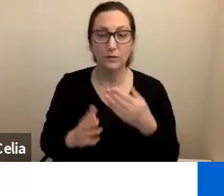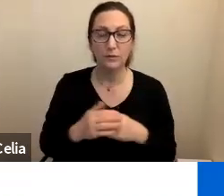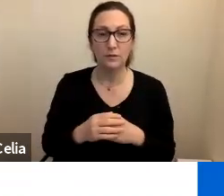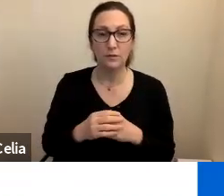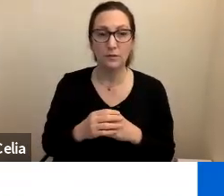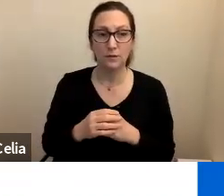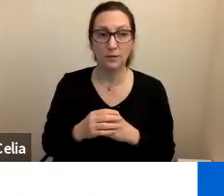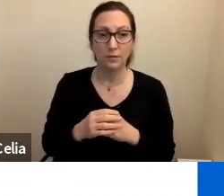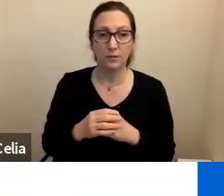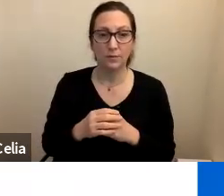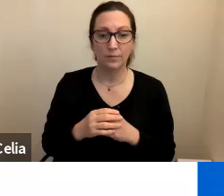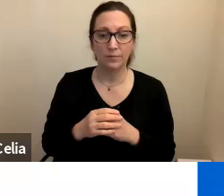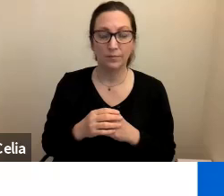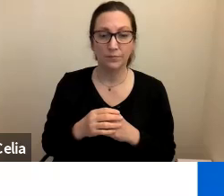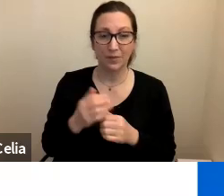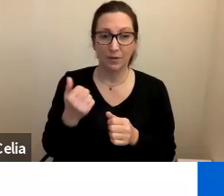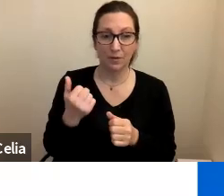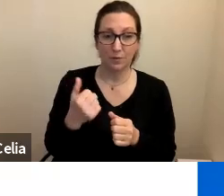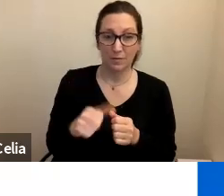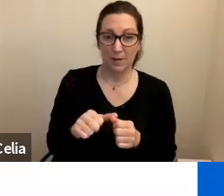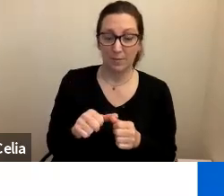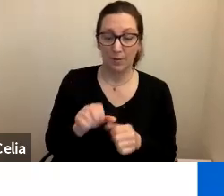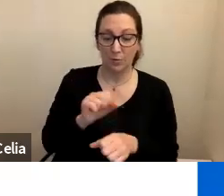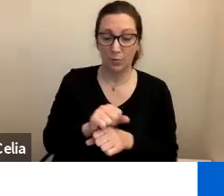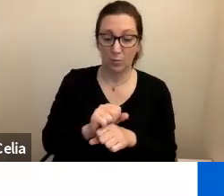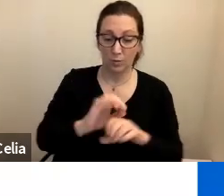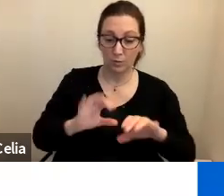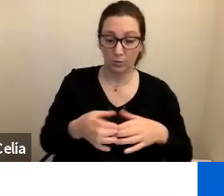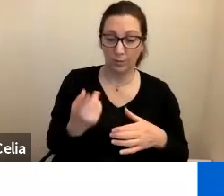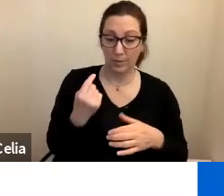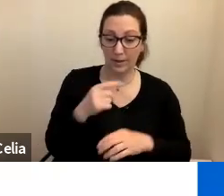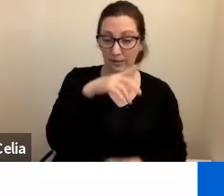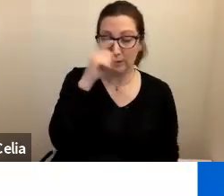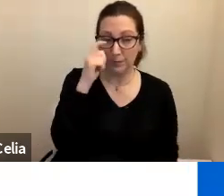remembering that part of the recommendation of the working group last summer was, you know, to have